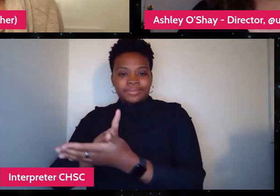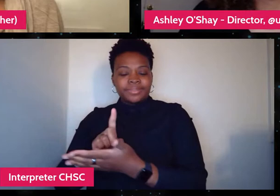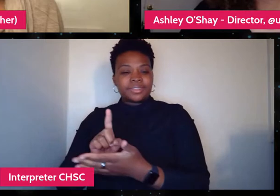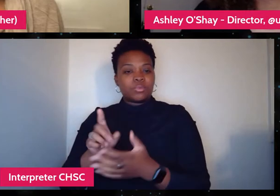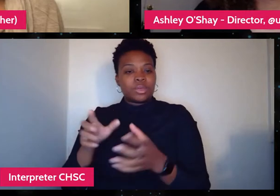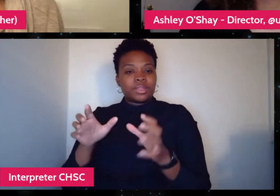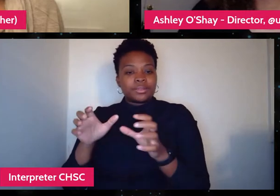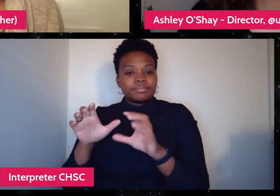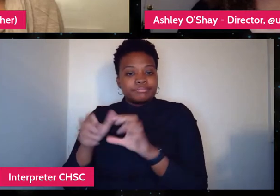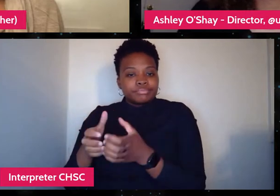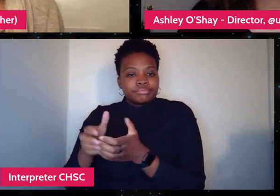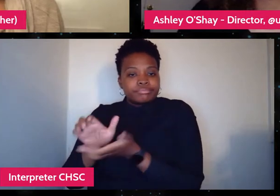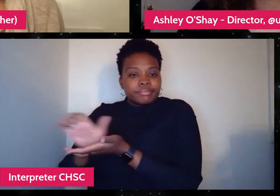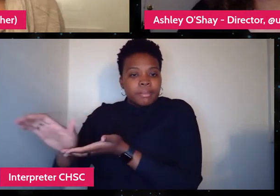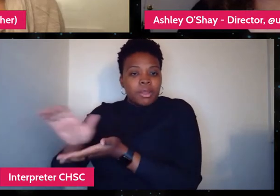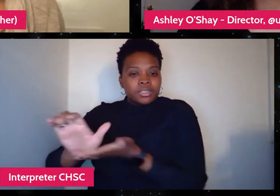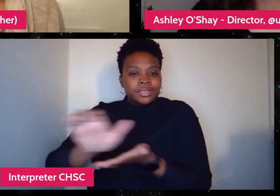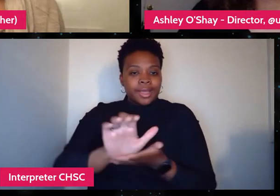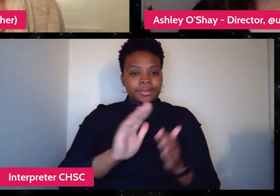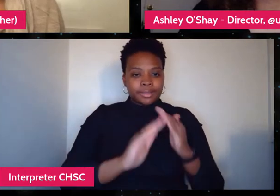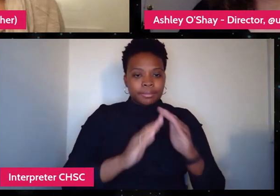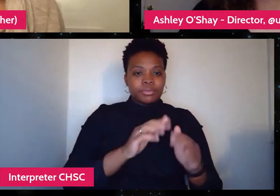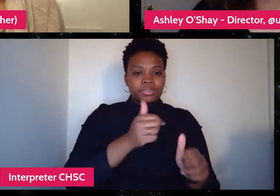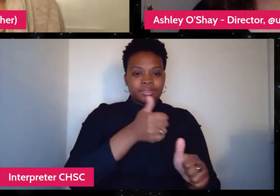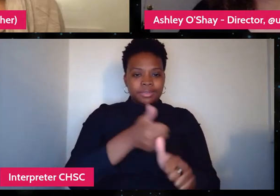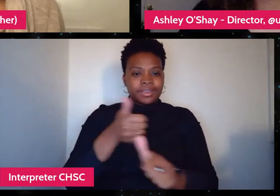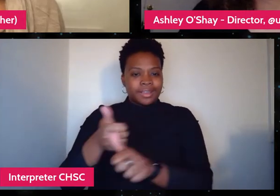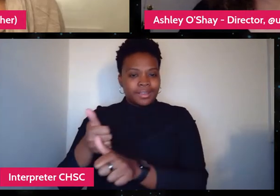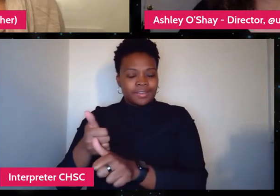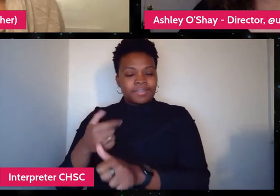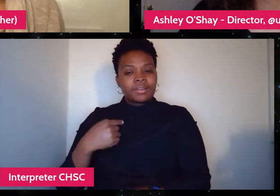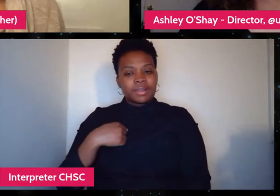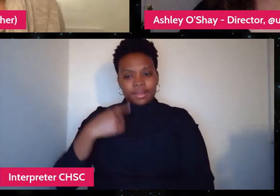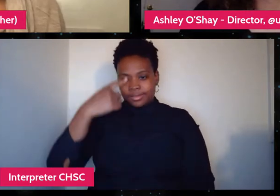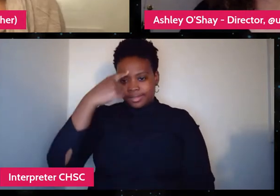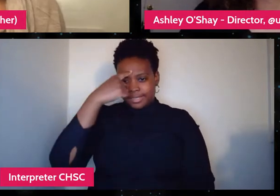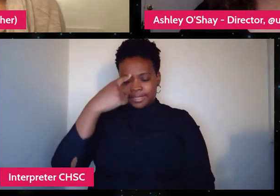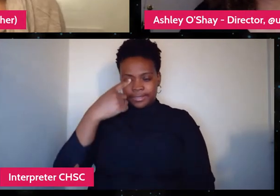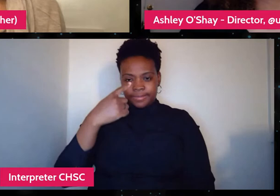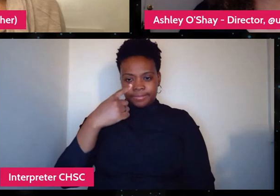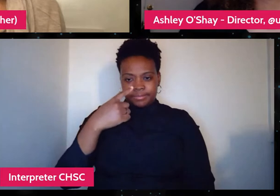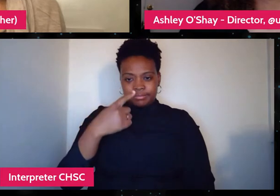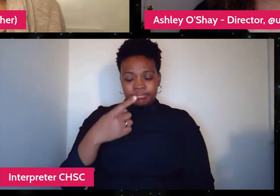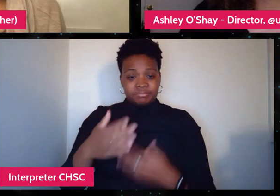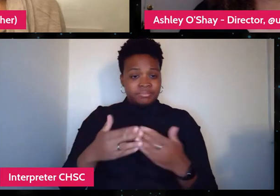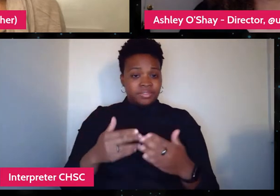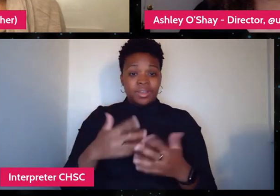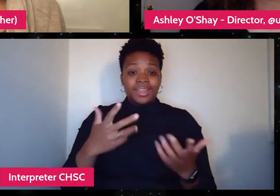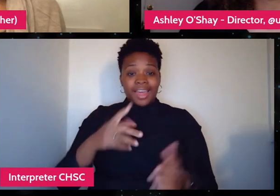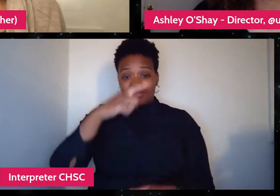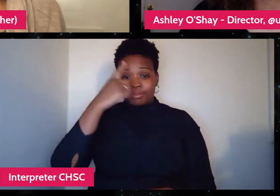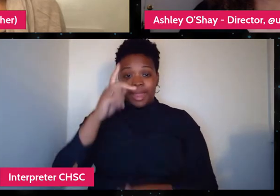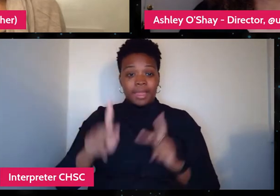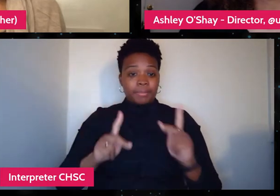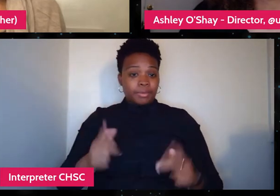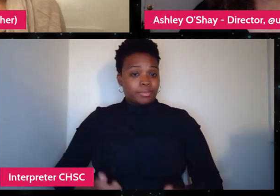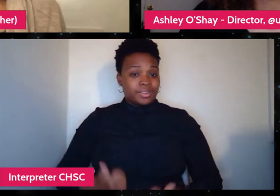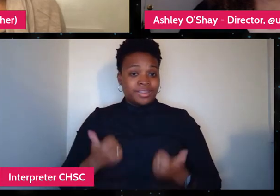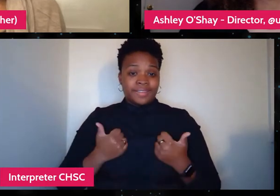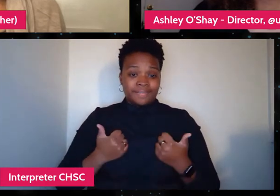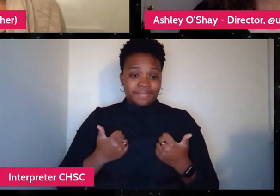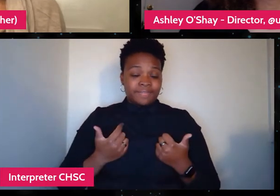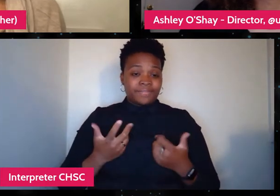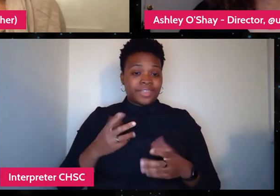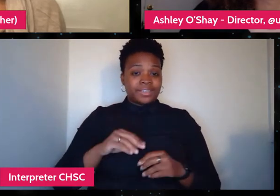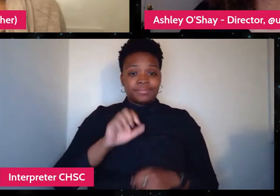marginalized communities themselves. So I think even though a lot of Black people exist in the system